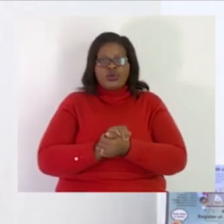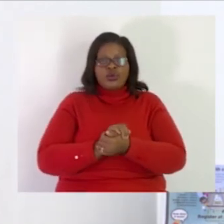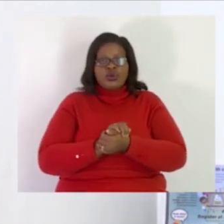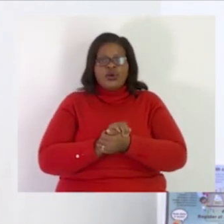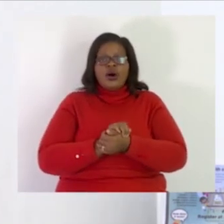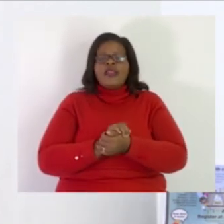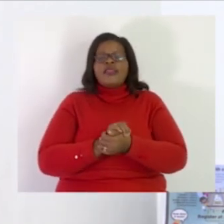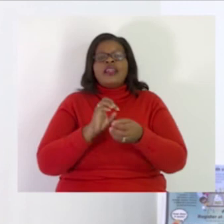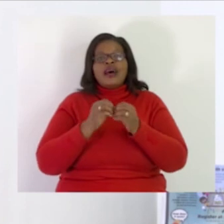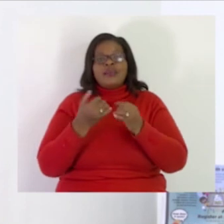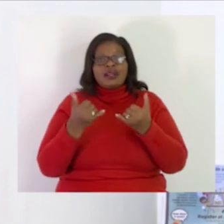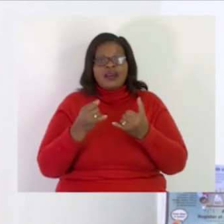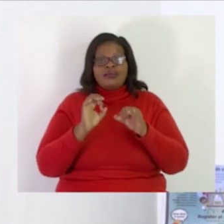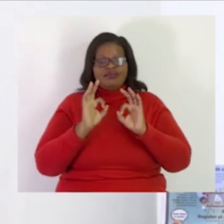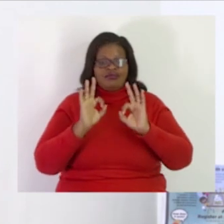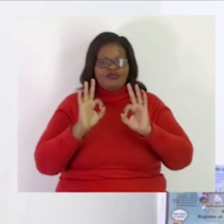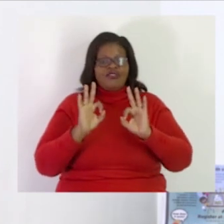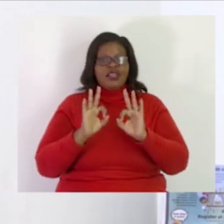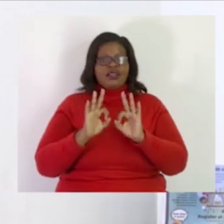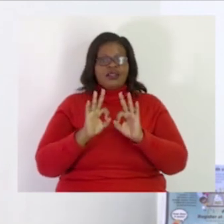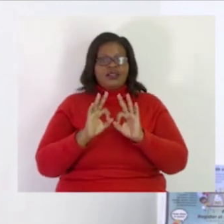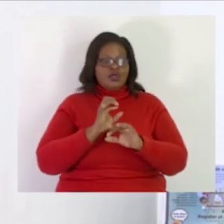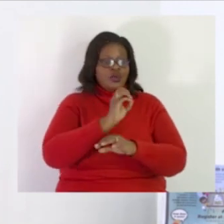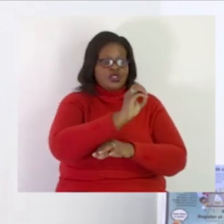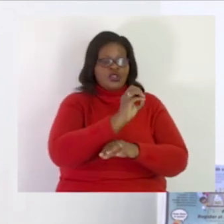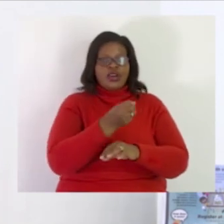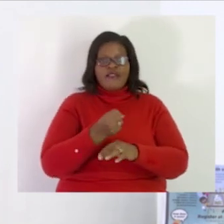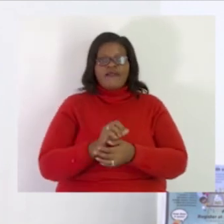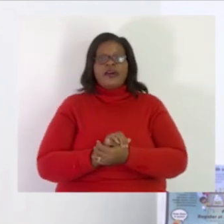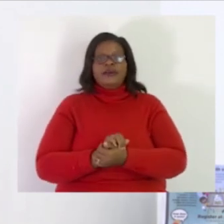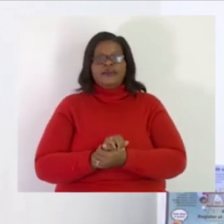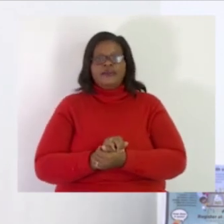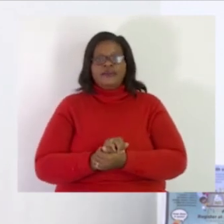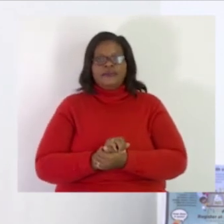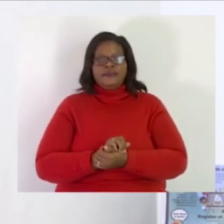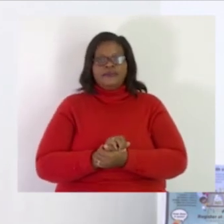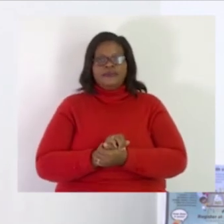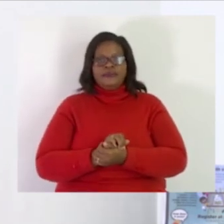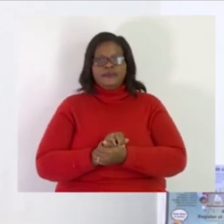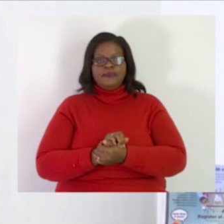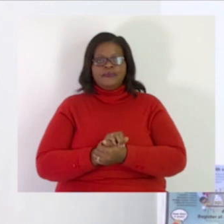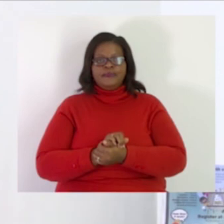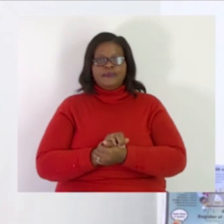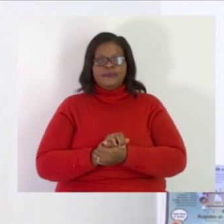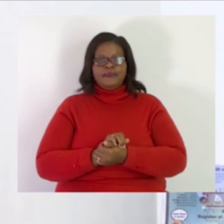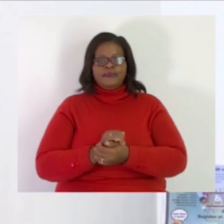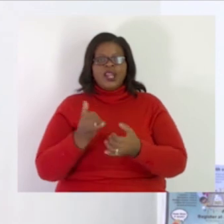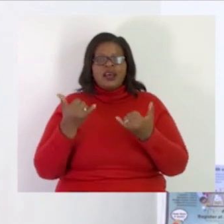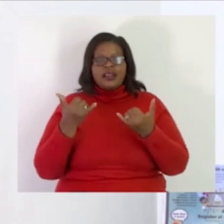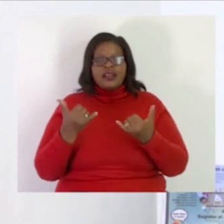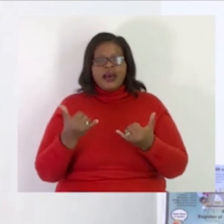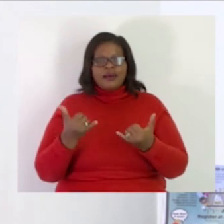funny because it's a 0 before another meaningful digit. In this